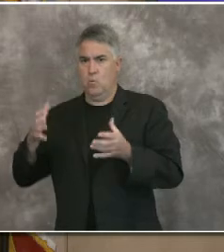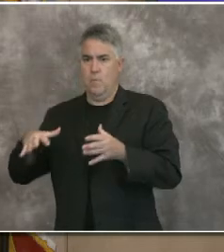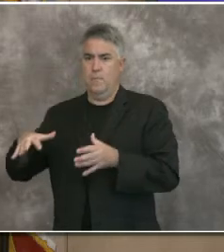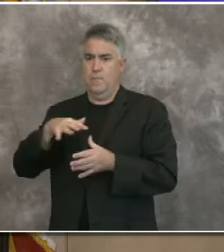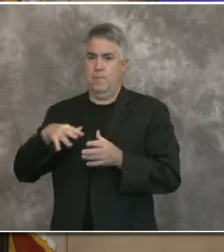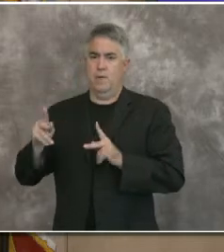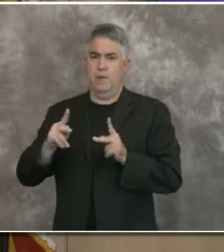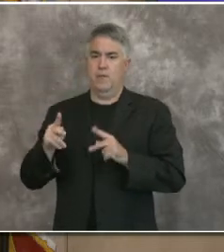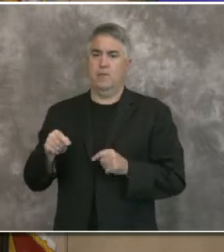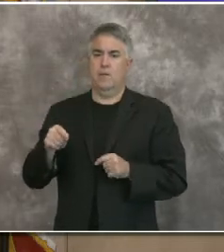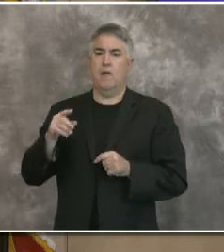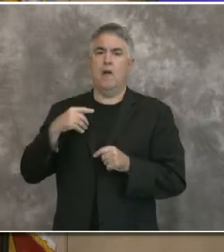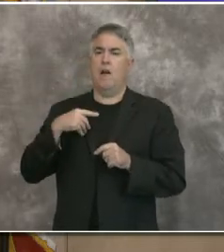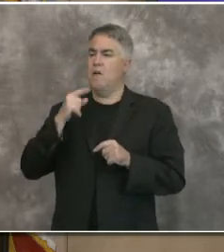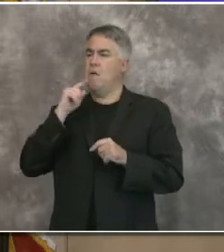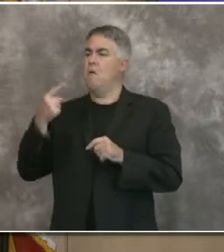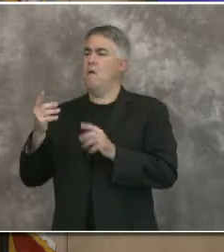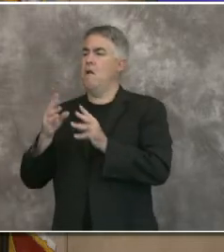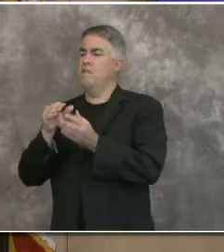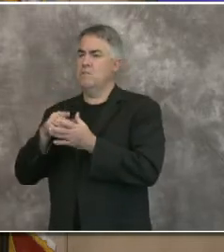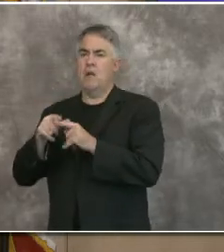we can share that with you as well.